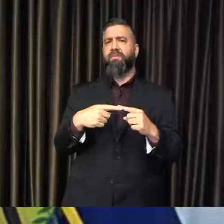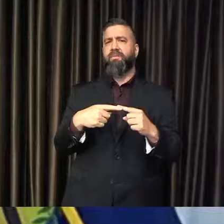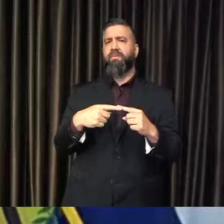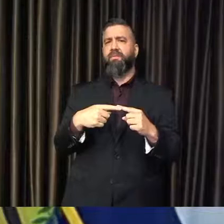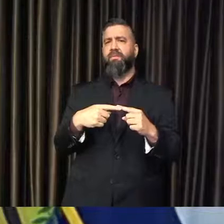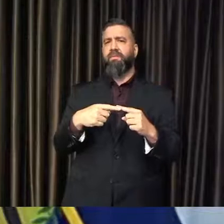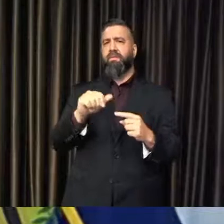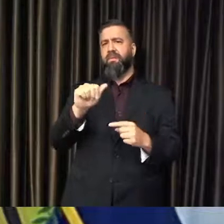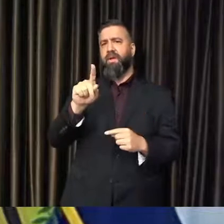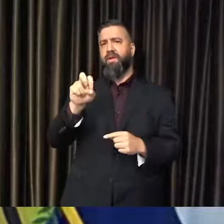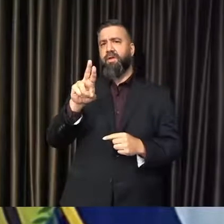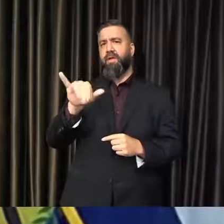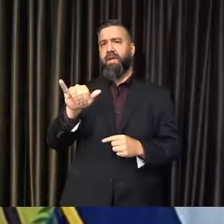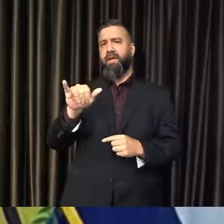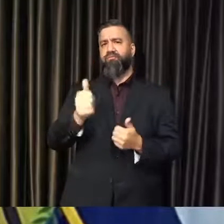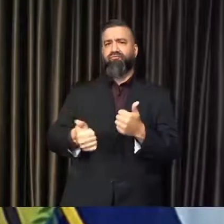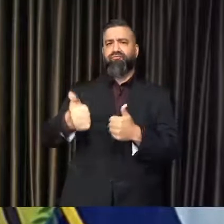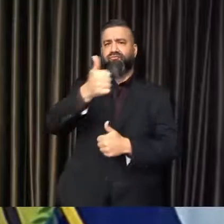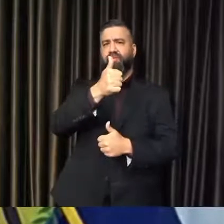General lawsuit yesterday.